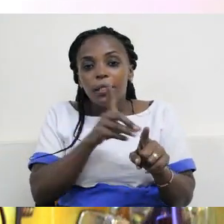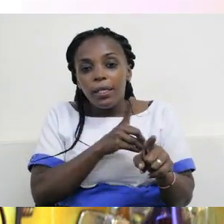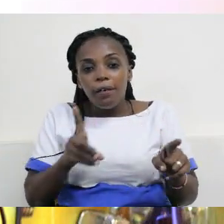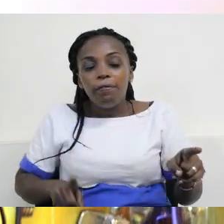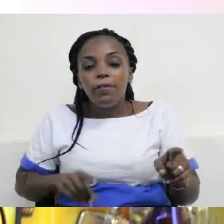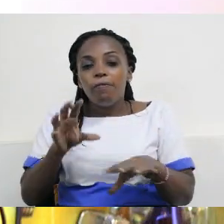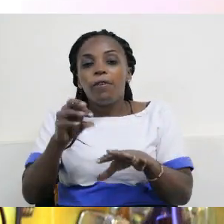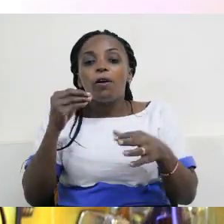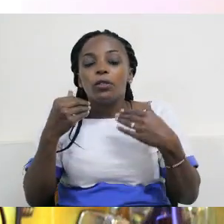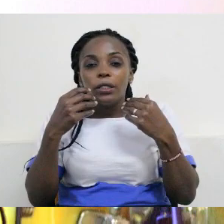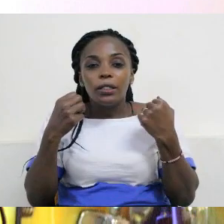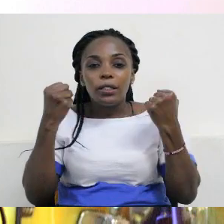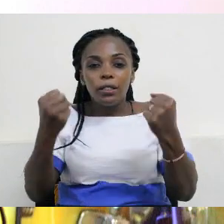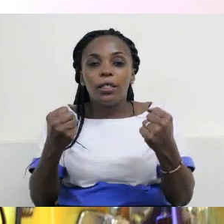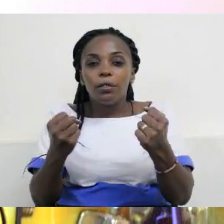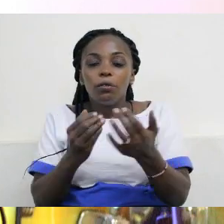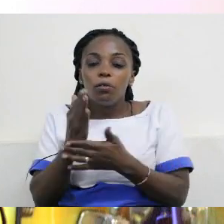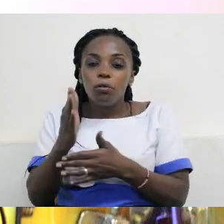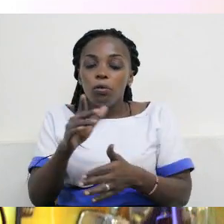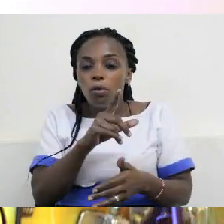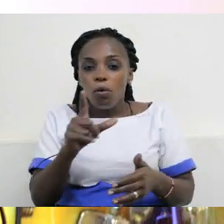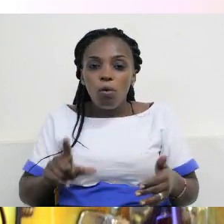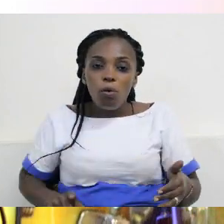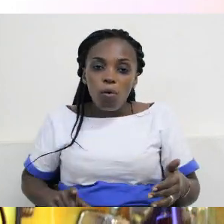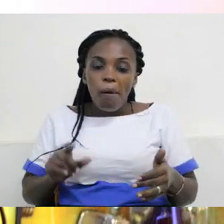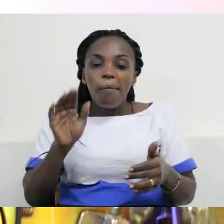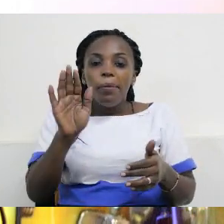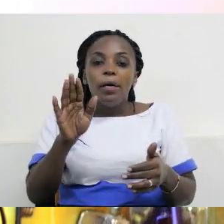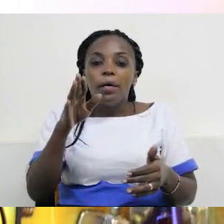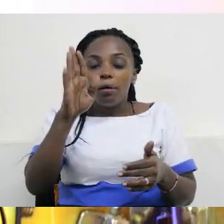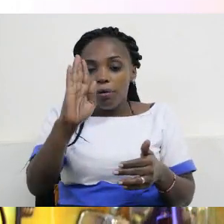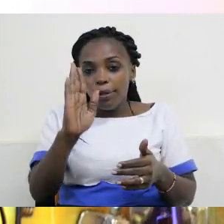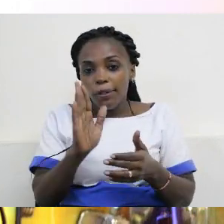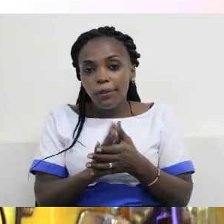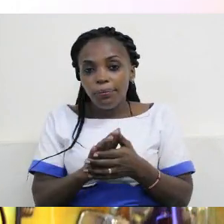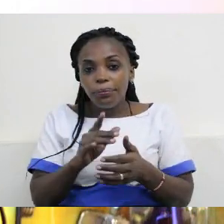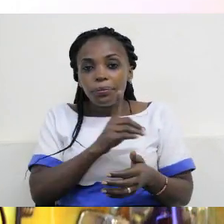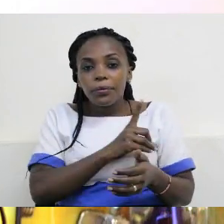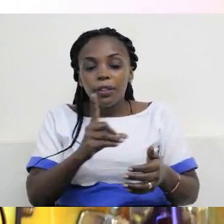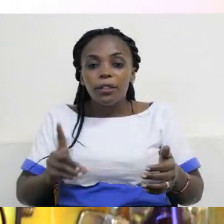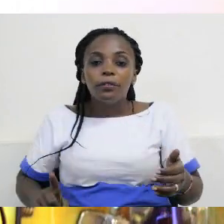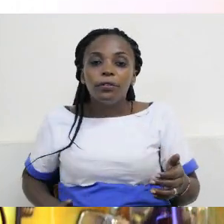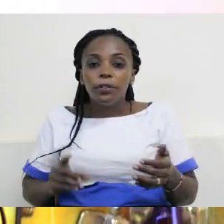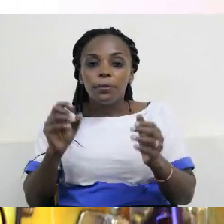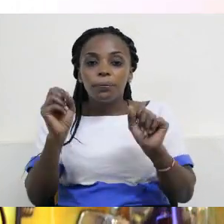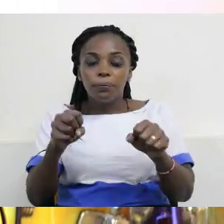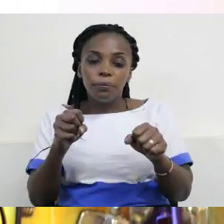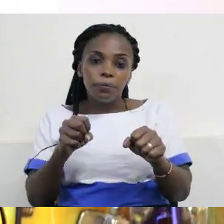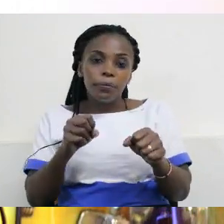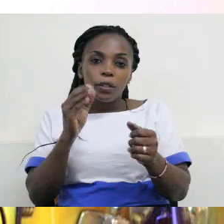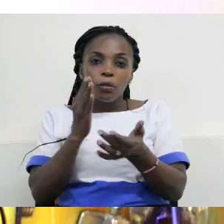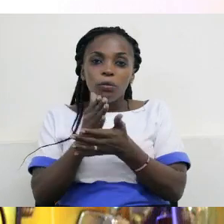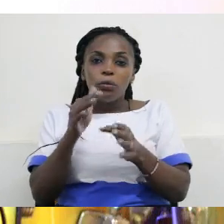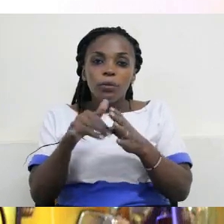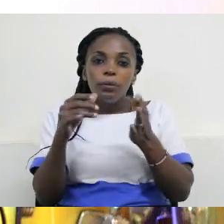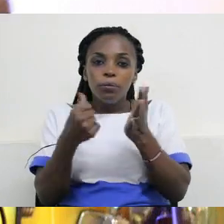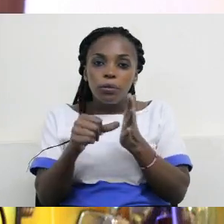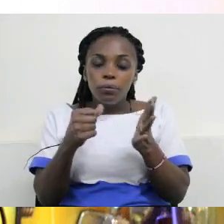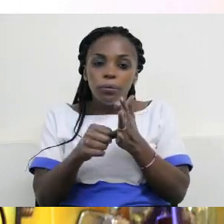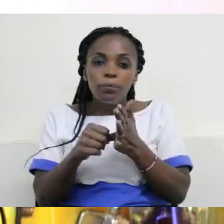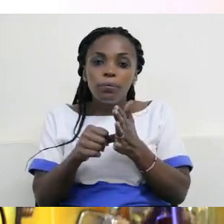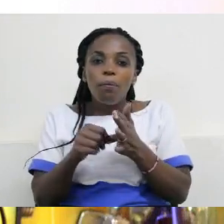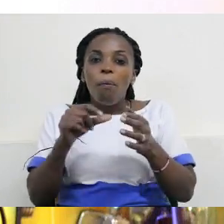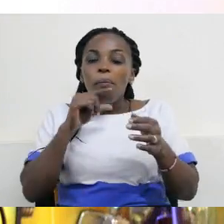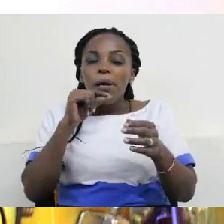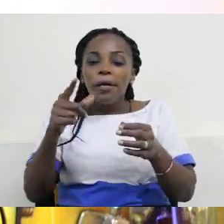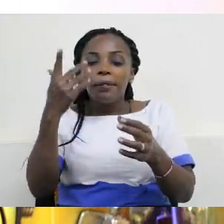found strength in his Lord his God. David, we find him here, he's in trouble. His men